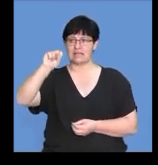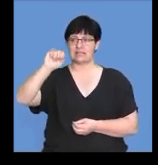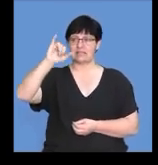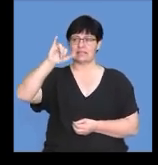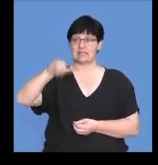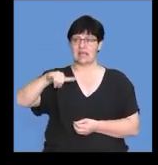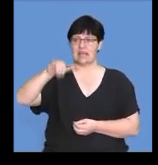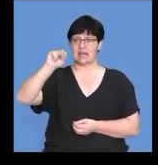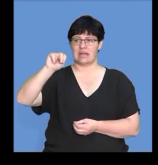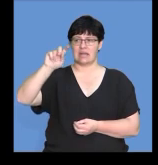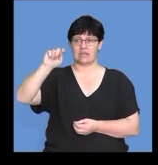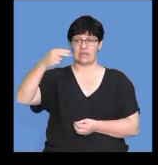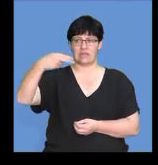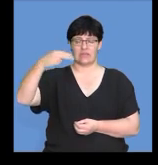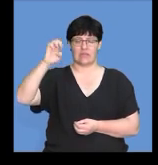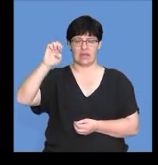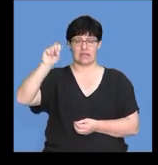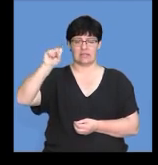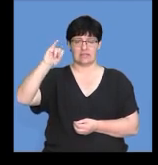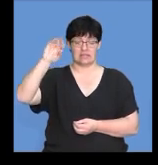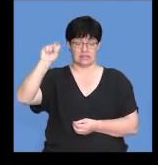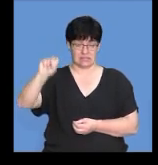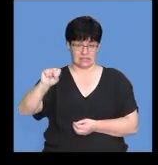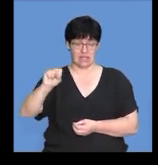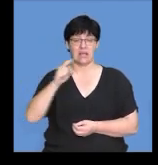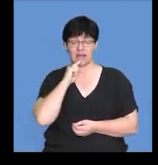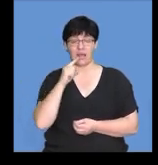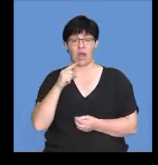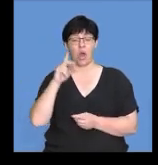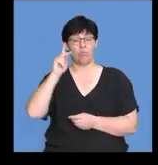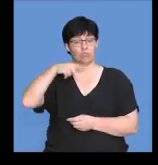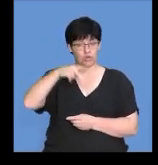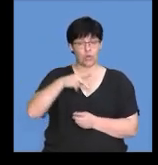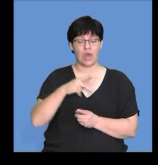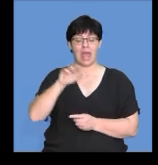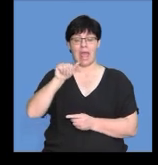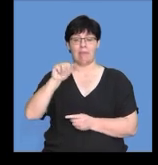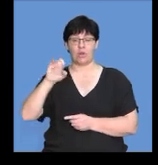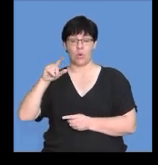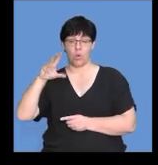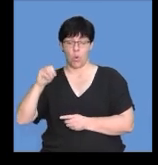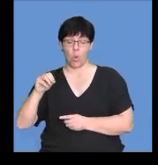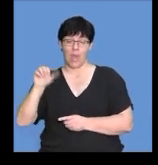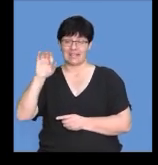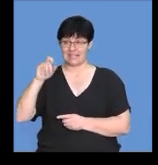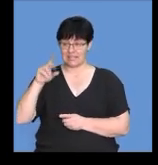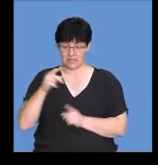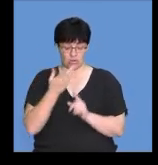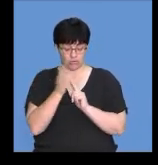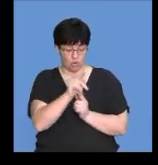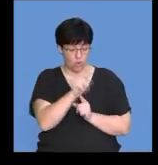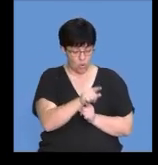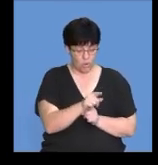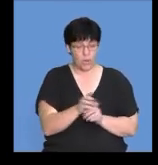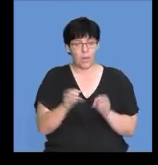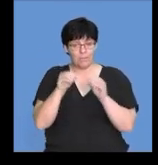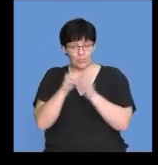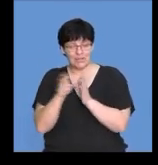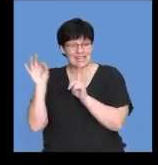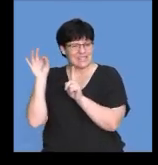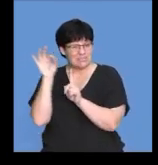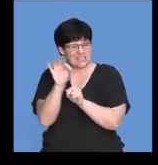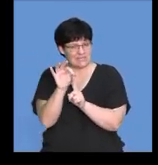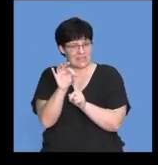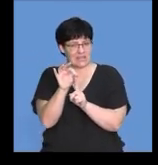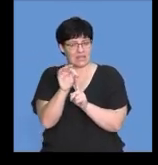or the manufacture of proteins, where we take the amino acids, as indicated here, and we put them into a